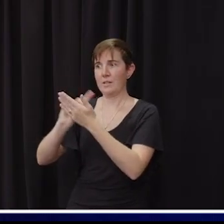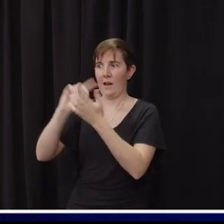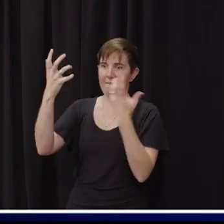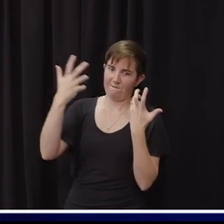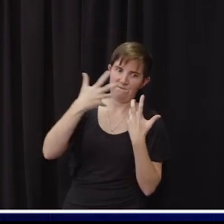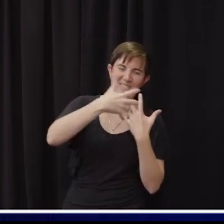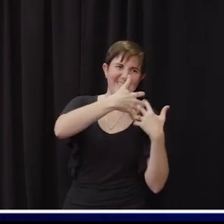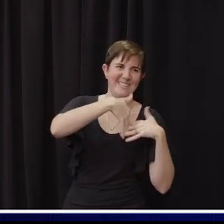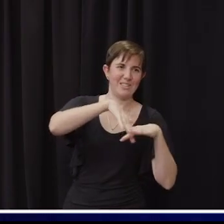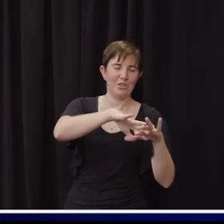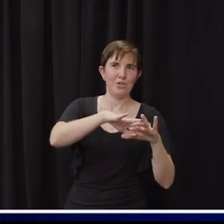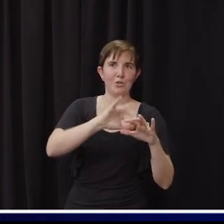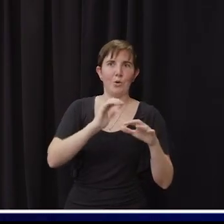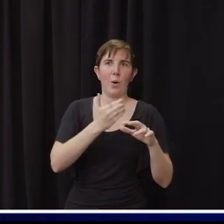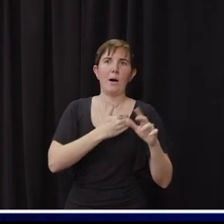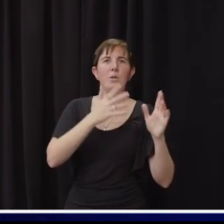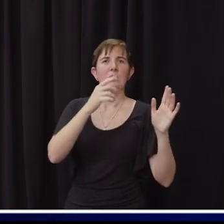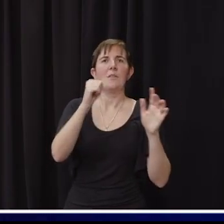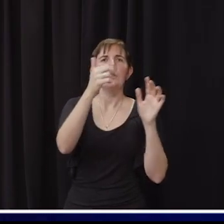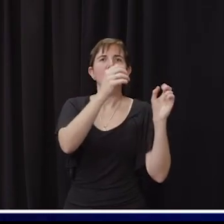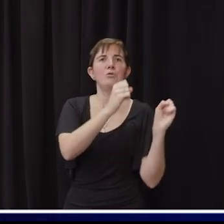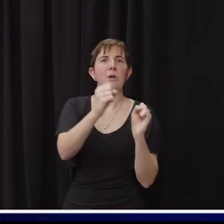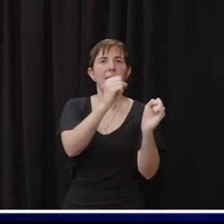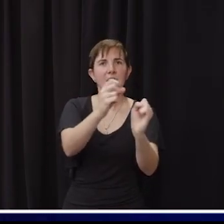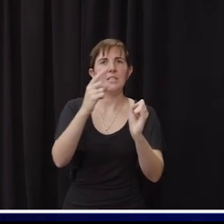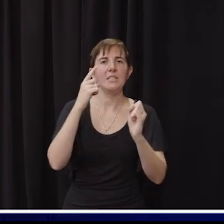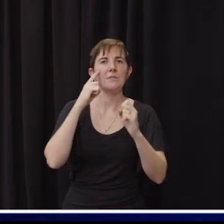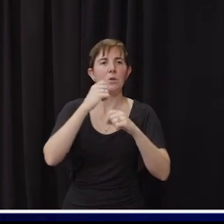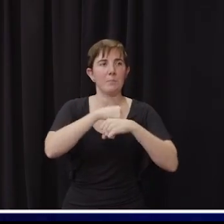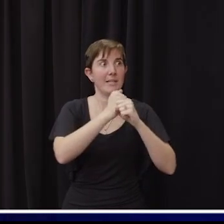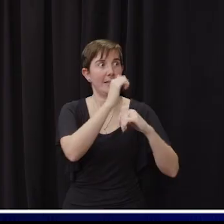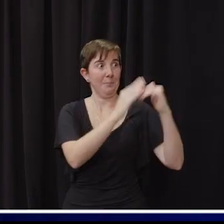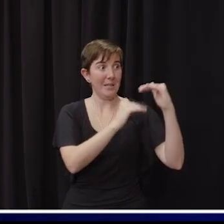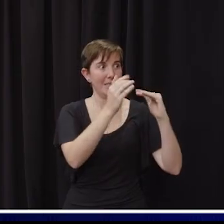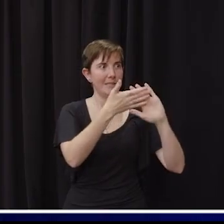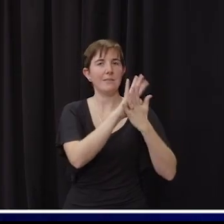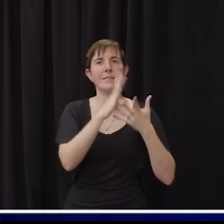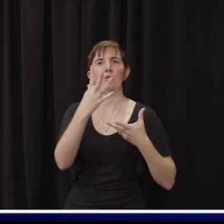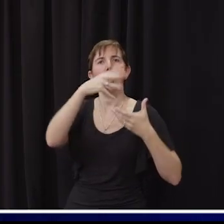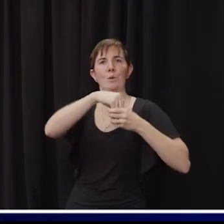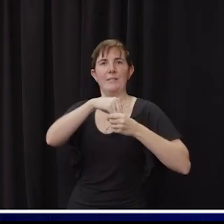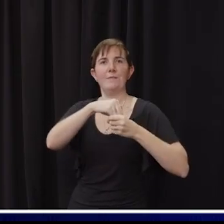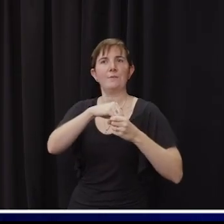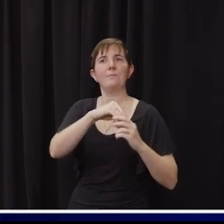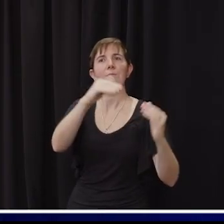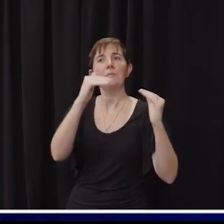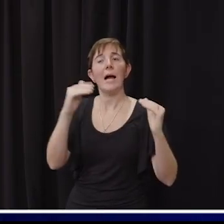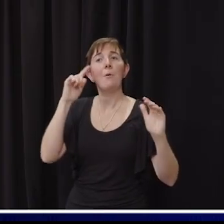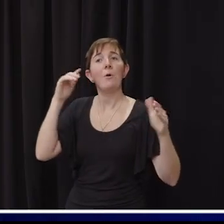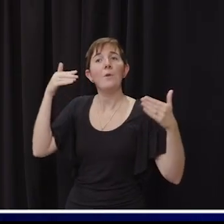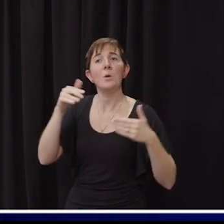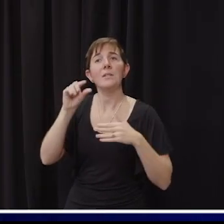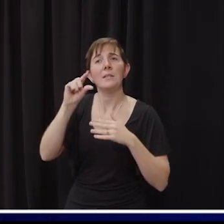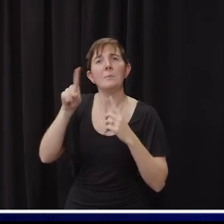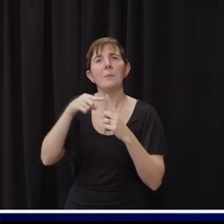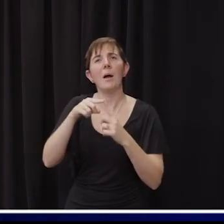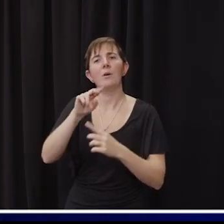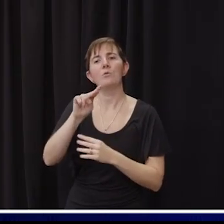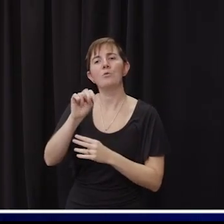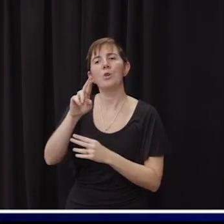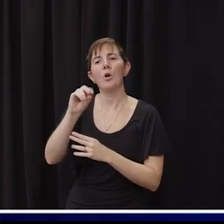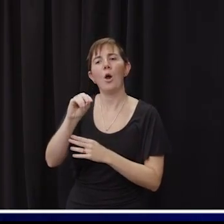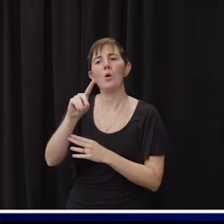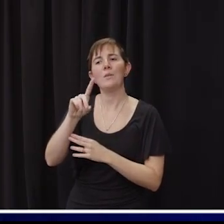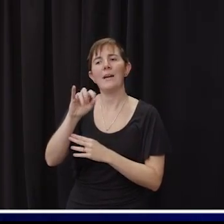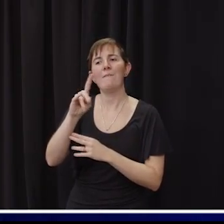into sort of other strategies of making buildings inclusive. I want to focus a little bit on neurodiversity. That's